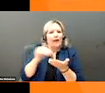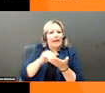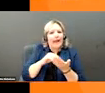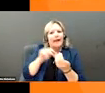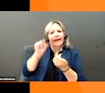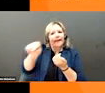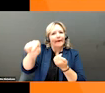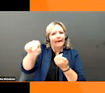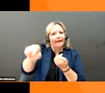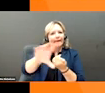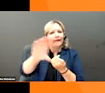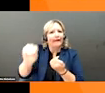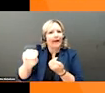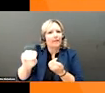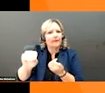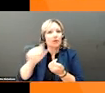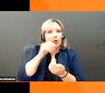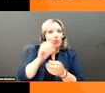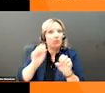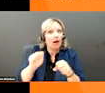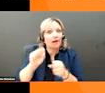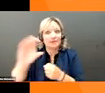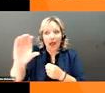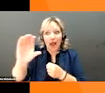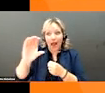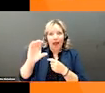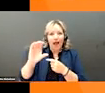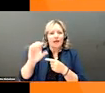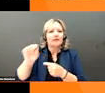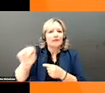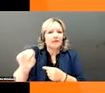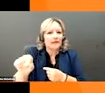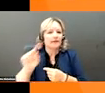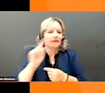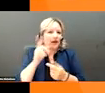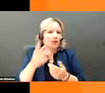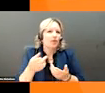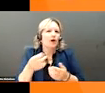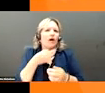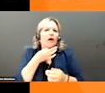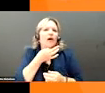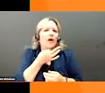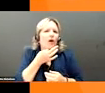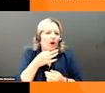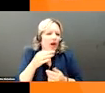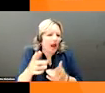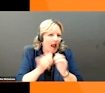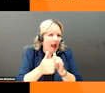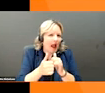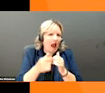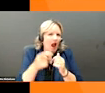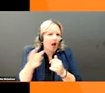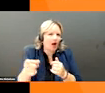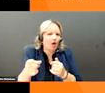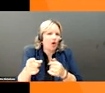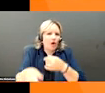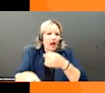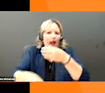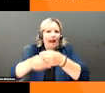for. So how are the outcomes of your project going to add value to their portfolio